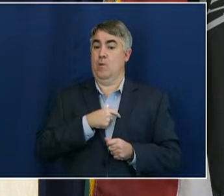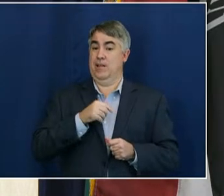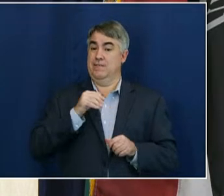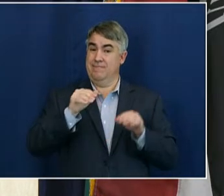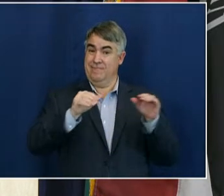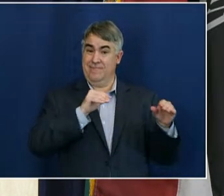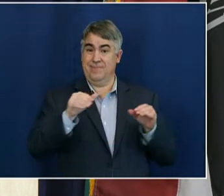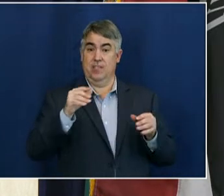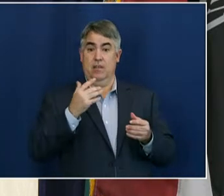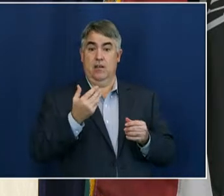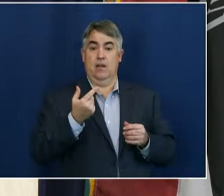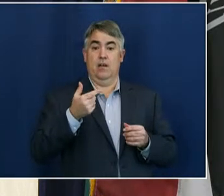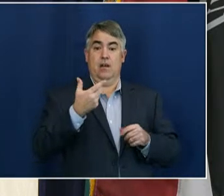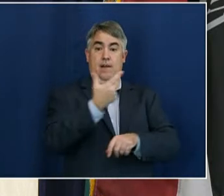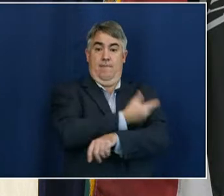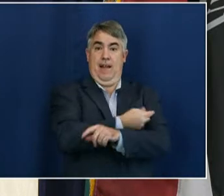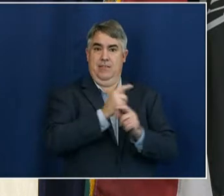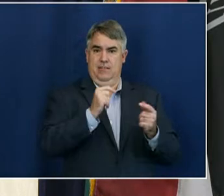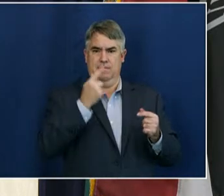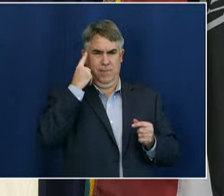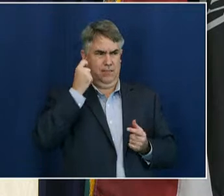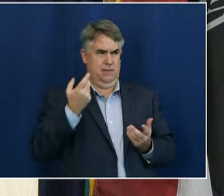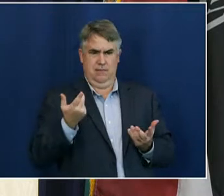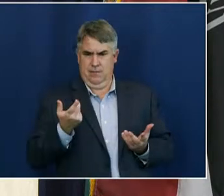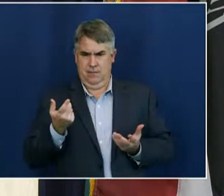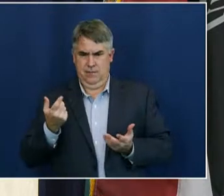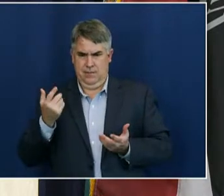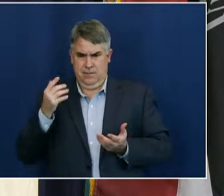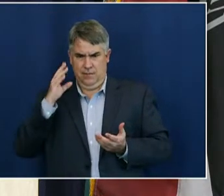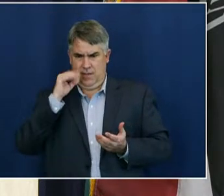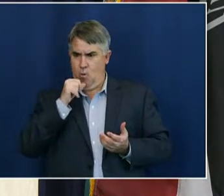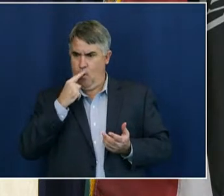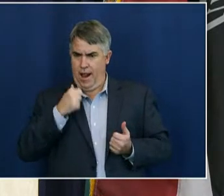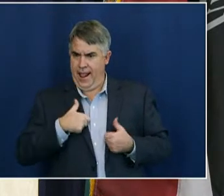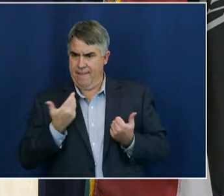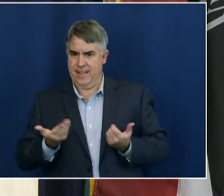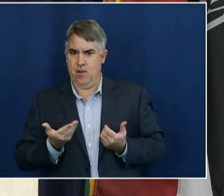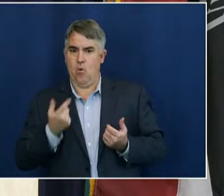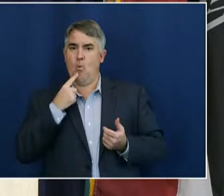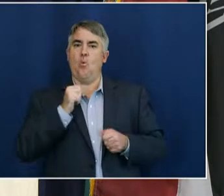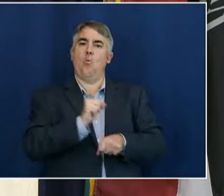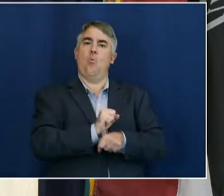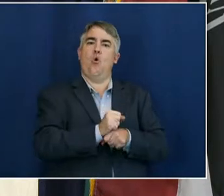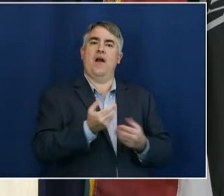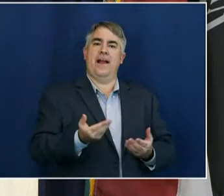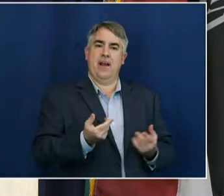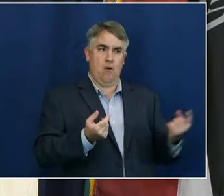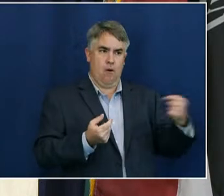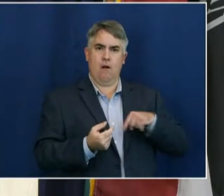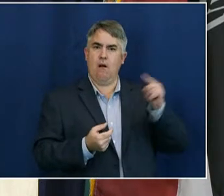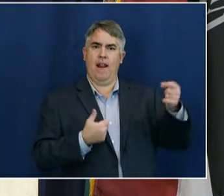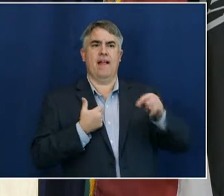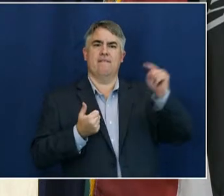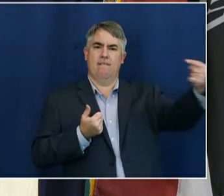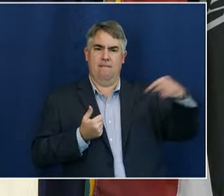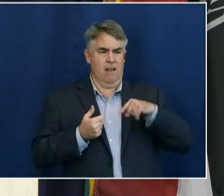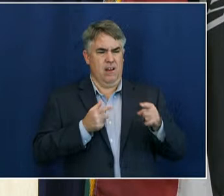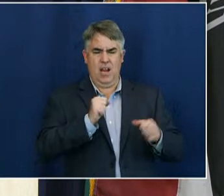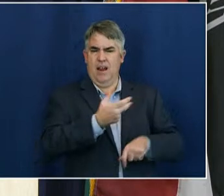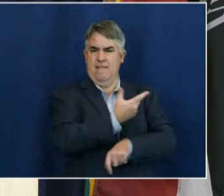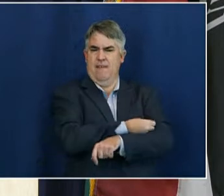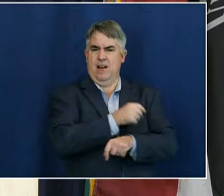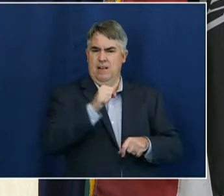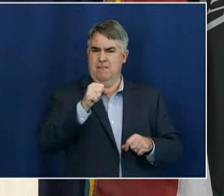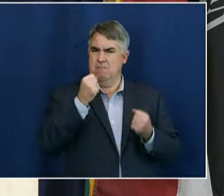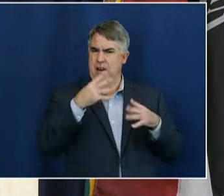compensate for that fact, to say not only do we have the population that you show on paper for San Diego County, but we have a sizable number of U.S.